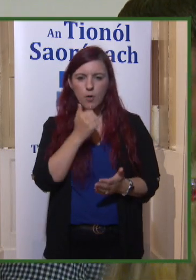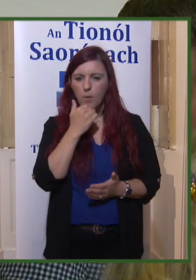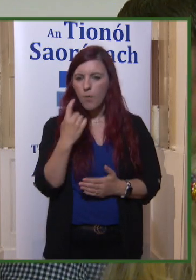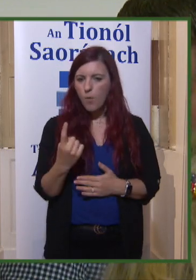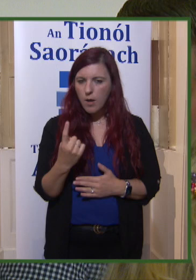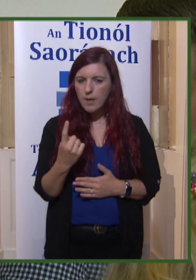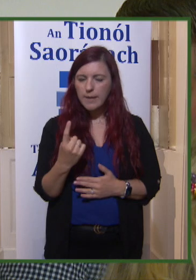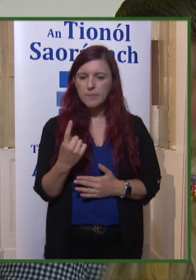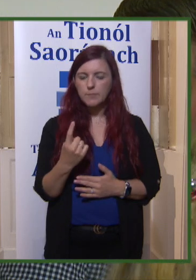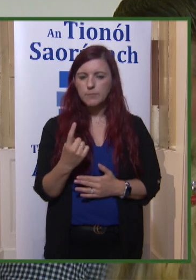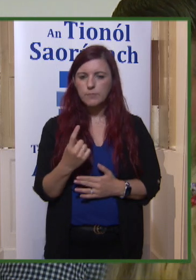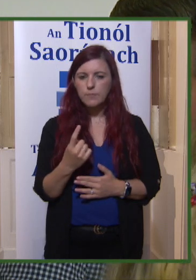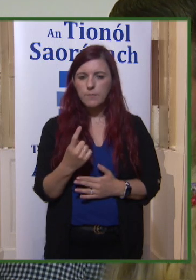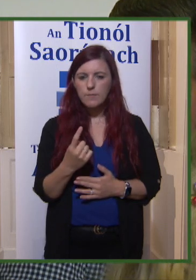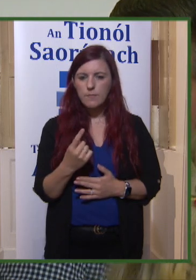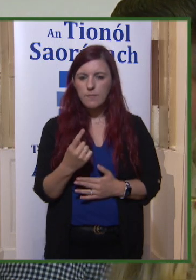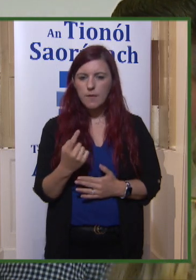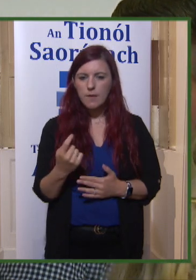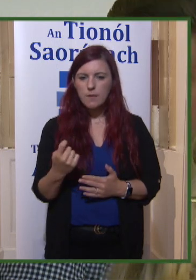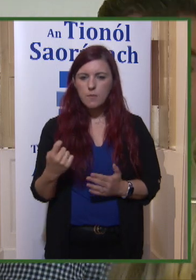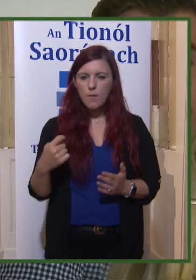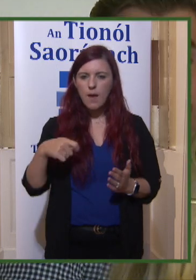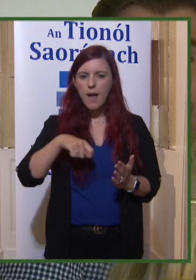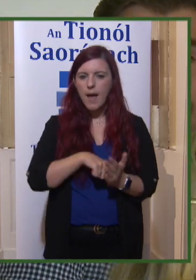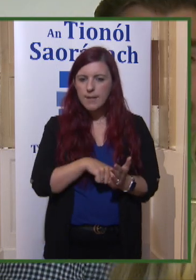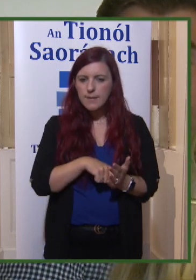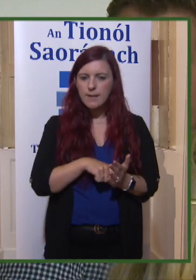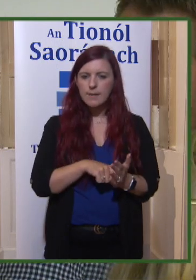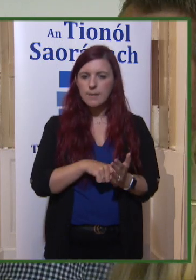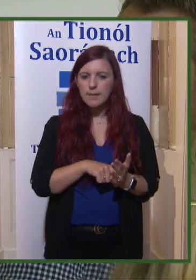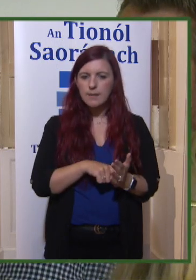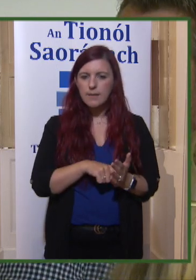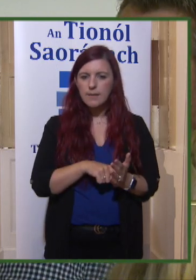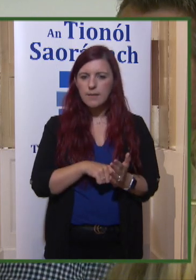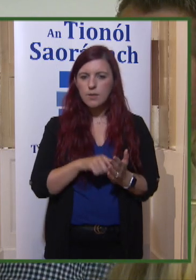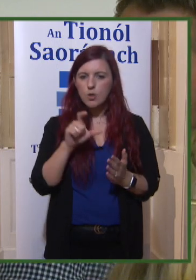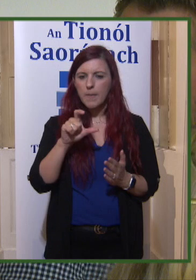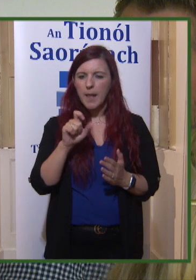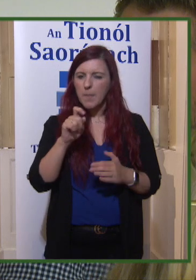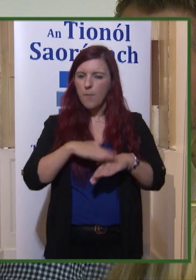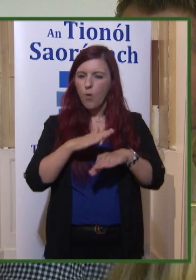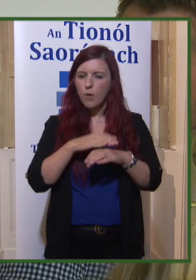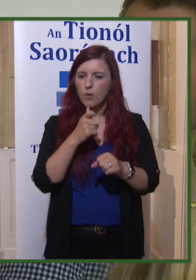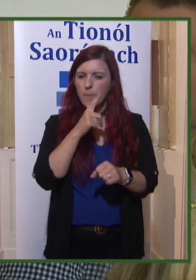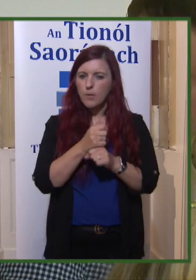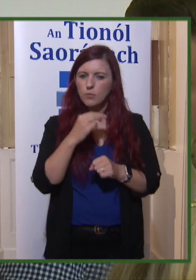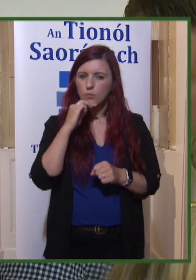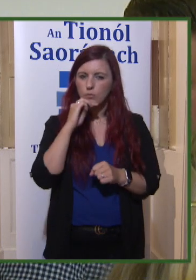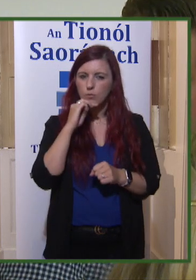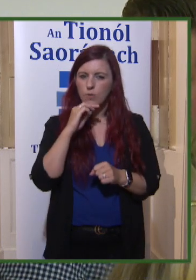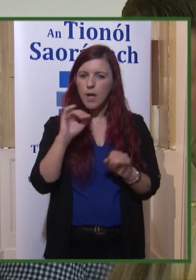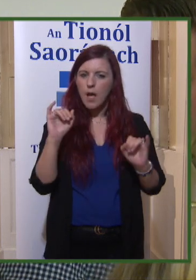one, to add emergency services as one of the functions or responsibilities to vote on.